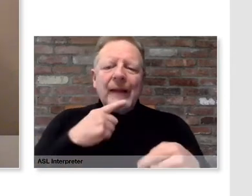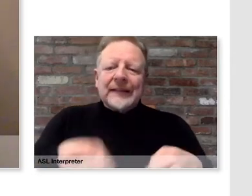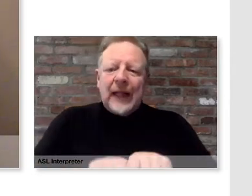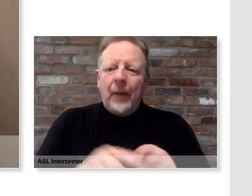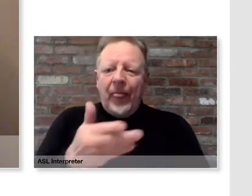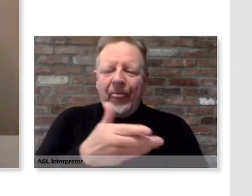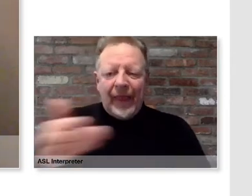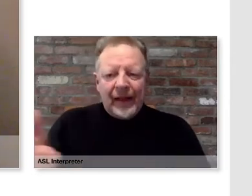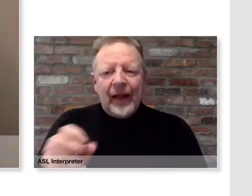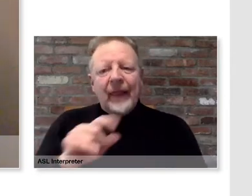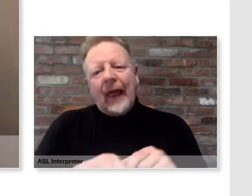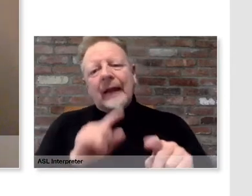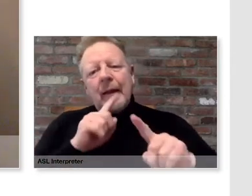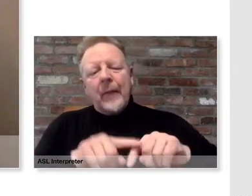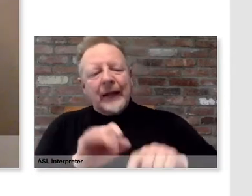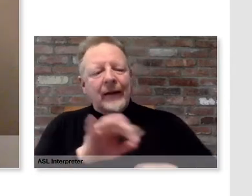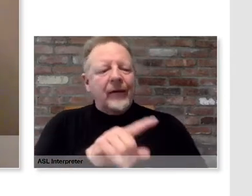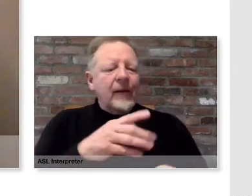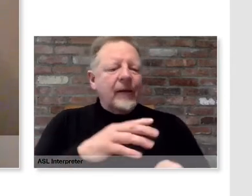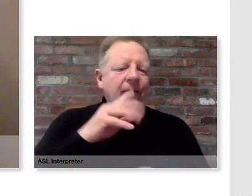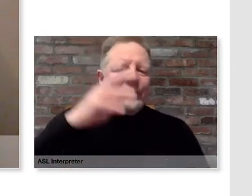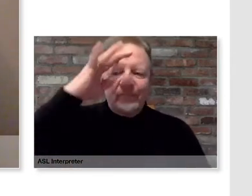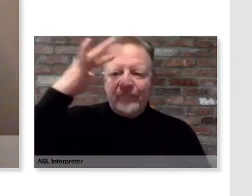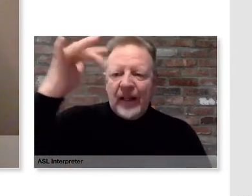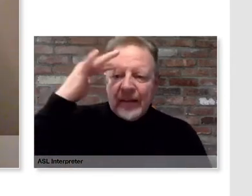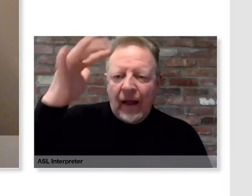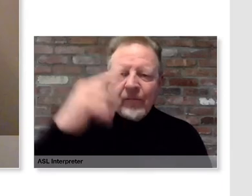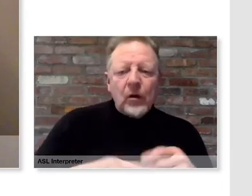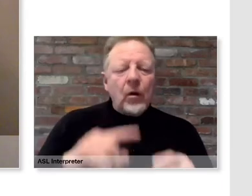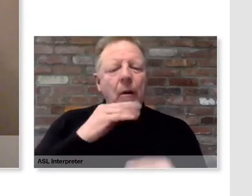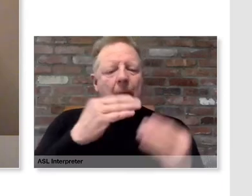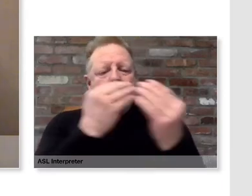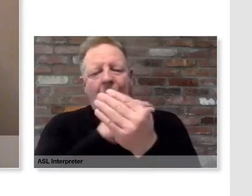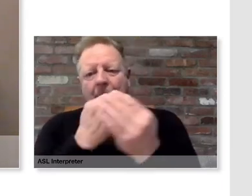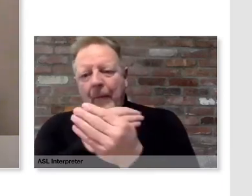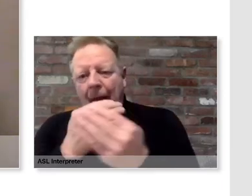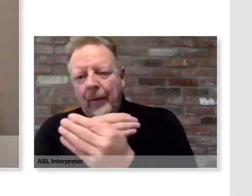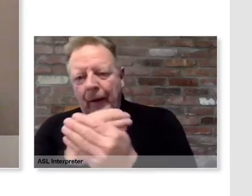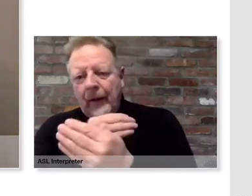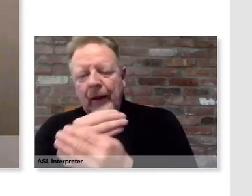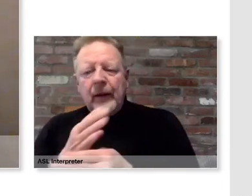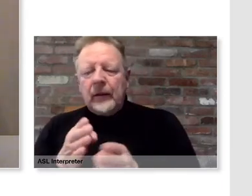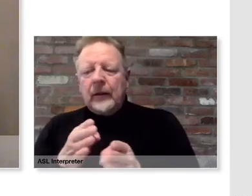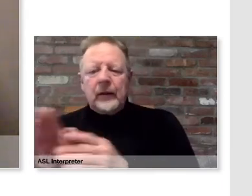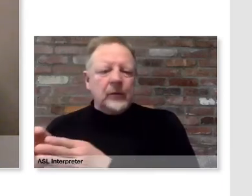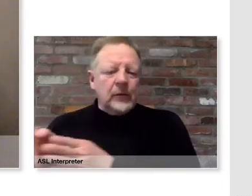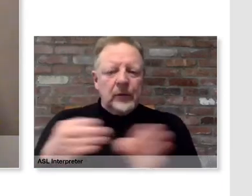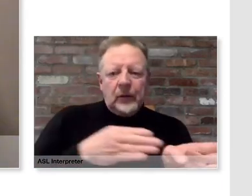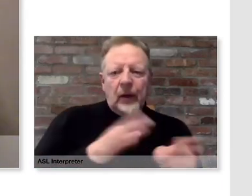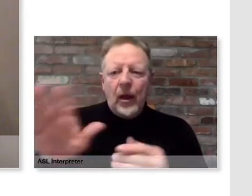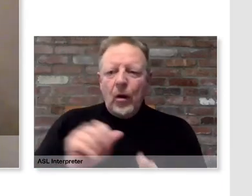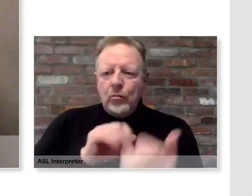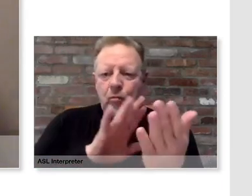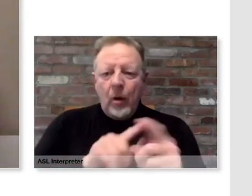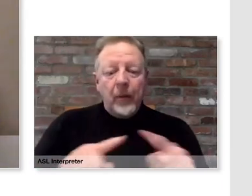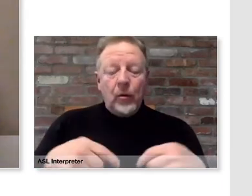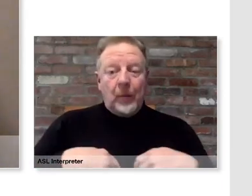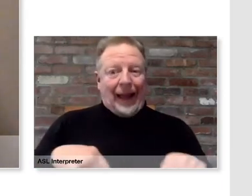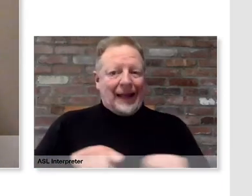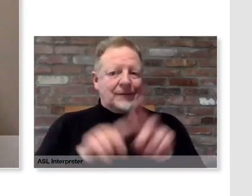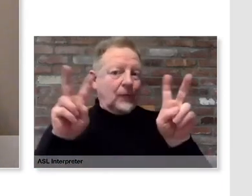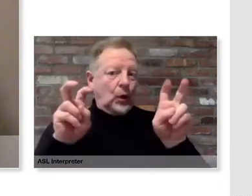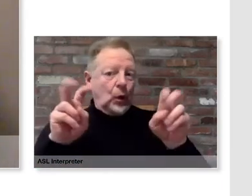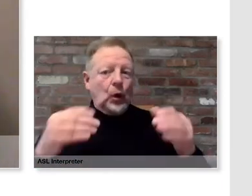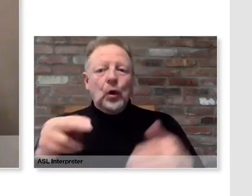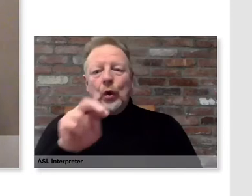that depends if they're like philosophical or more mathematically geared. But to me, as a newbie, as somebody that